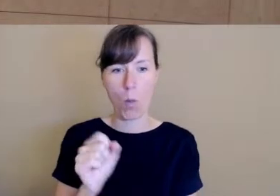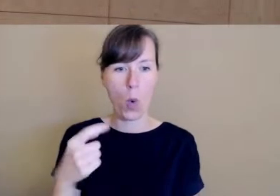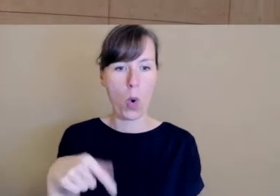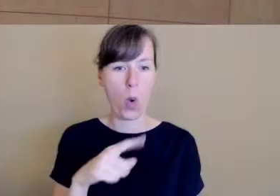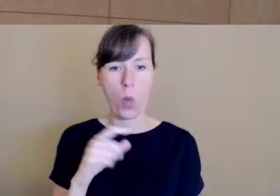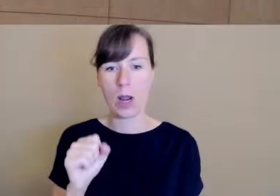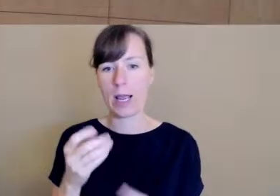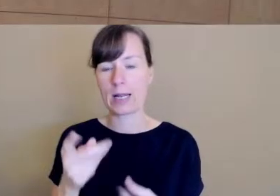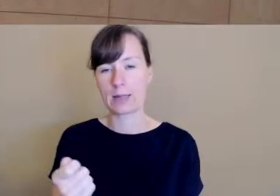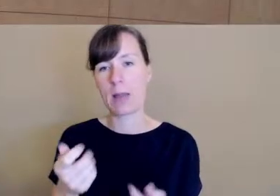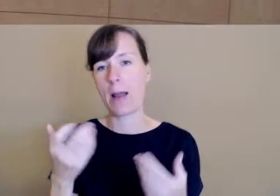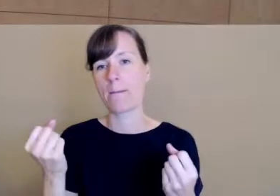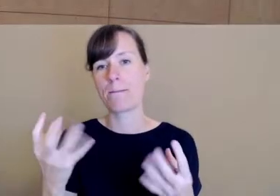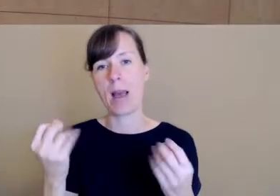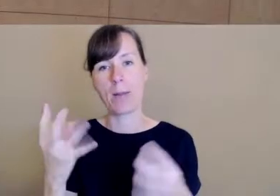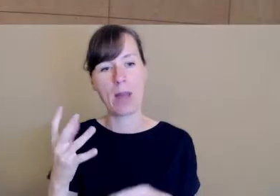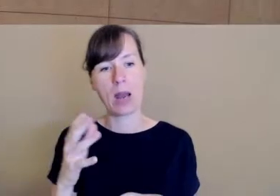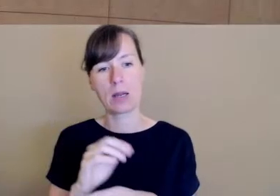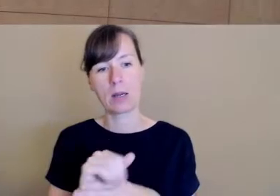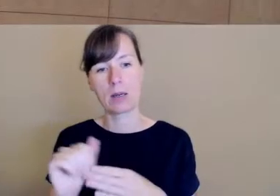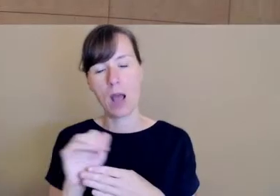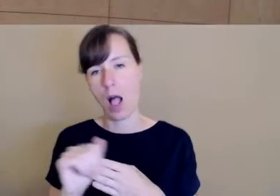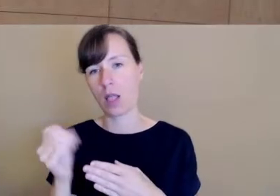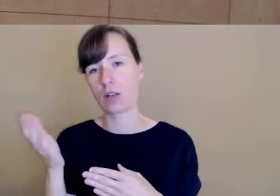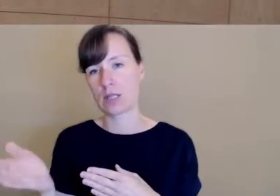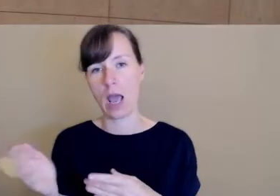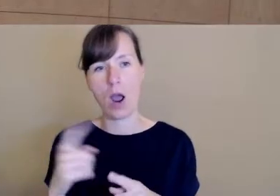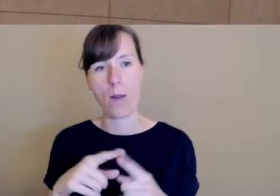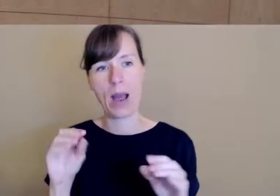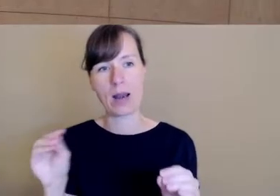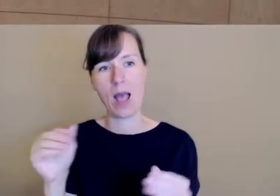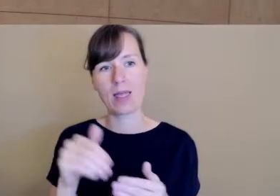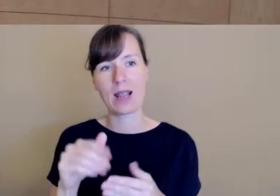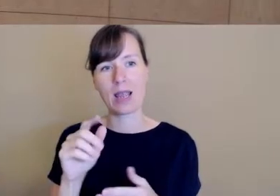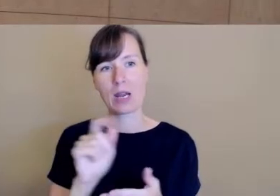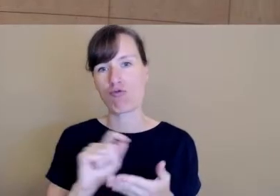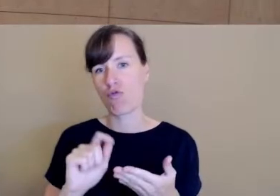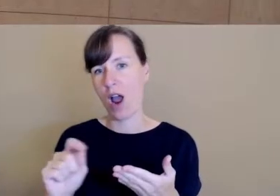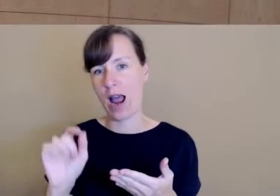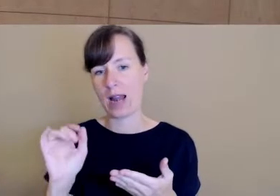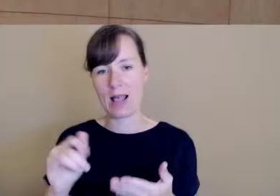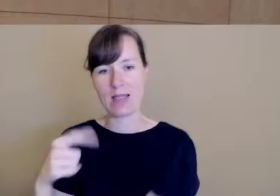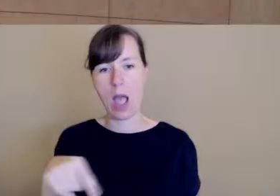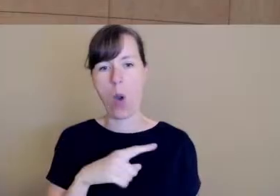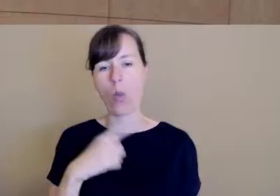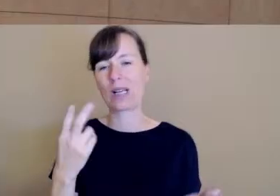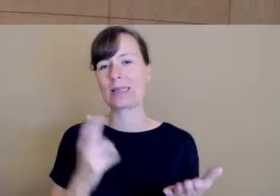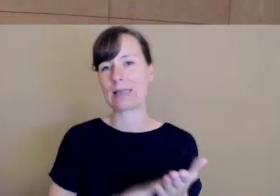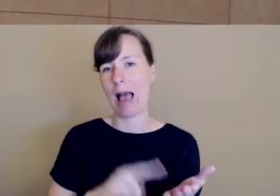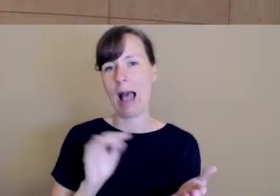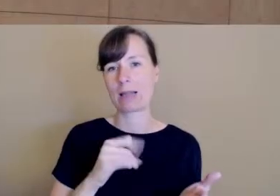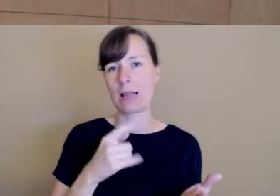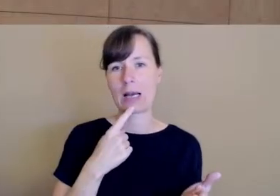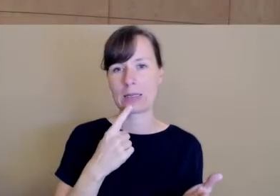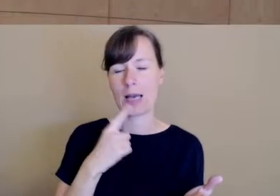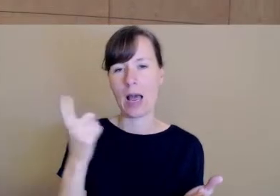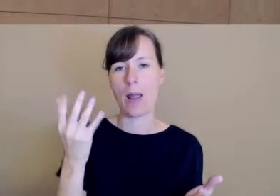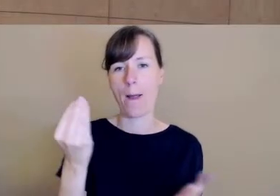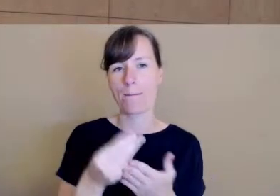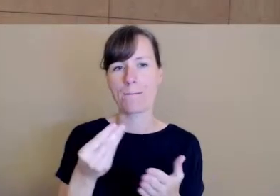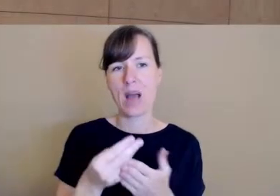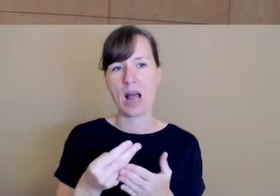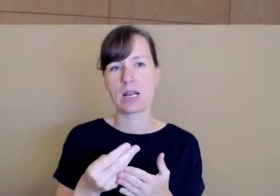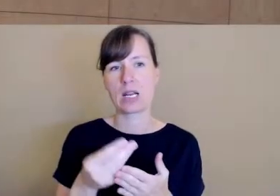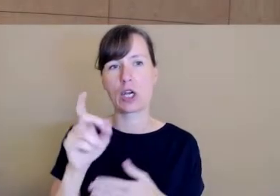dollars there, but there's nothing in writing that we signed, the town signed, that said the